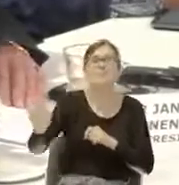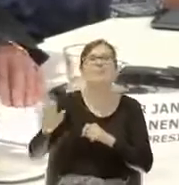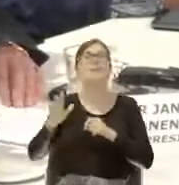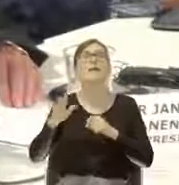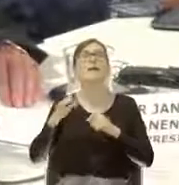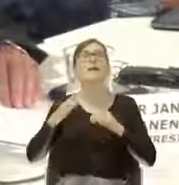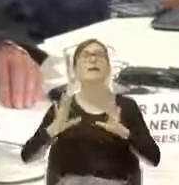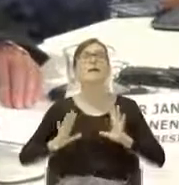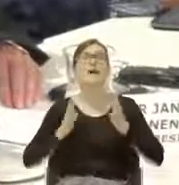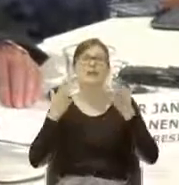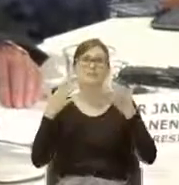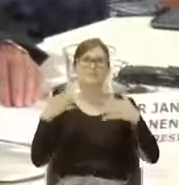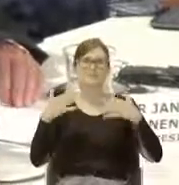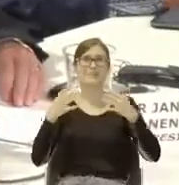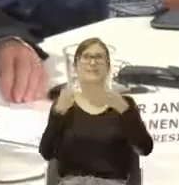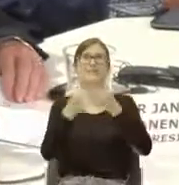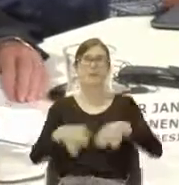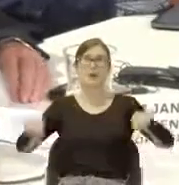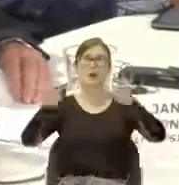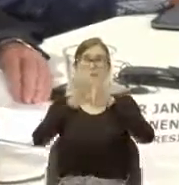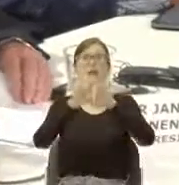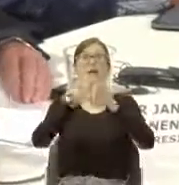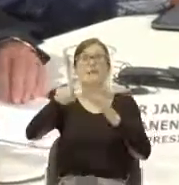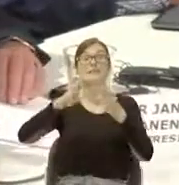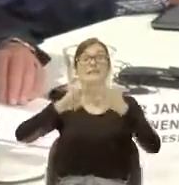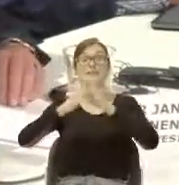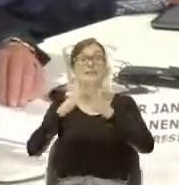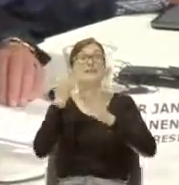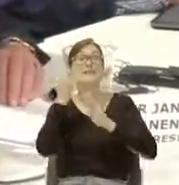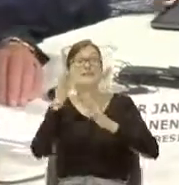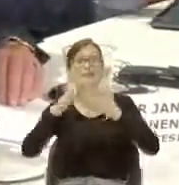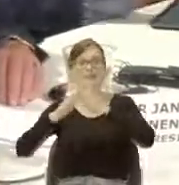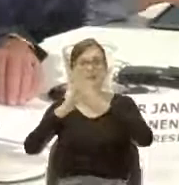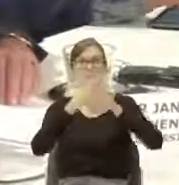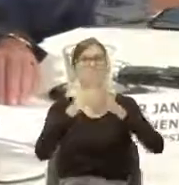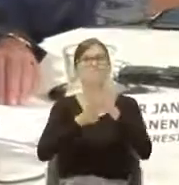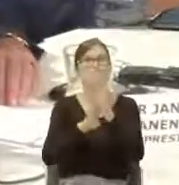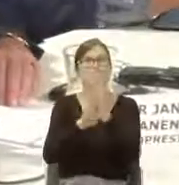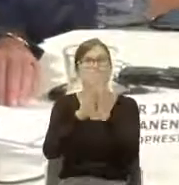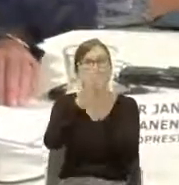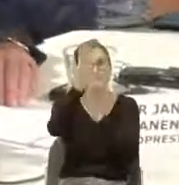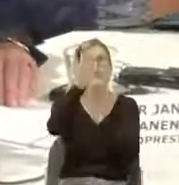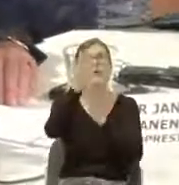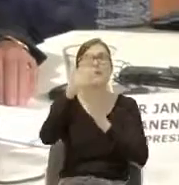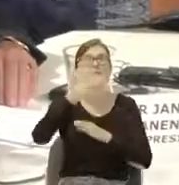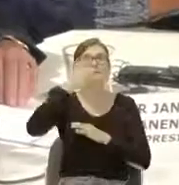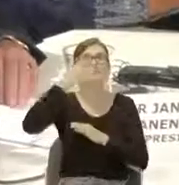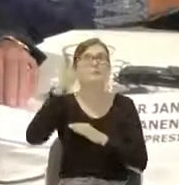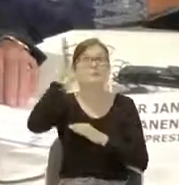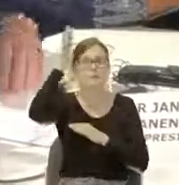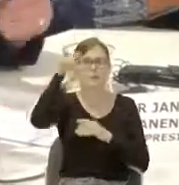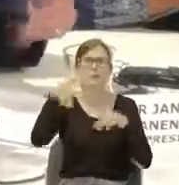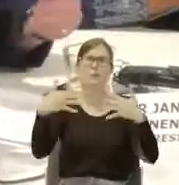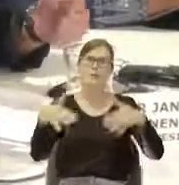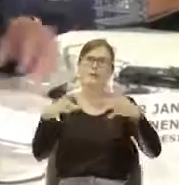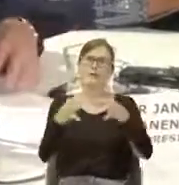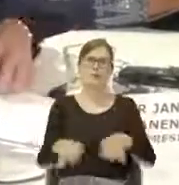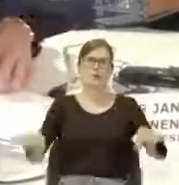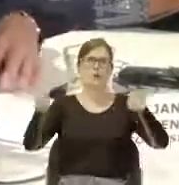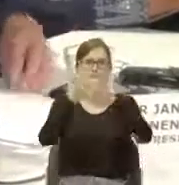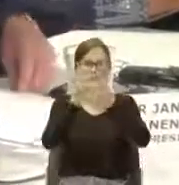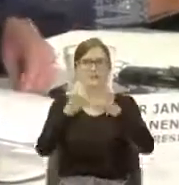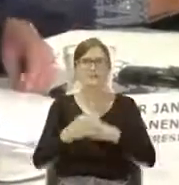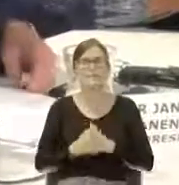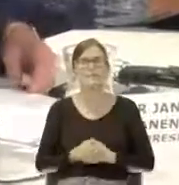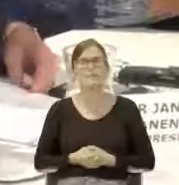together towards a better future. And that is why we see the new urban agenda as an accelerator